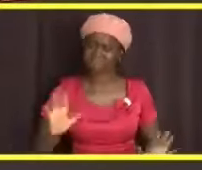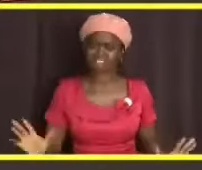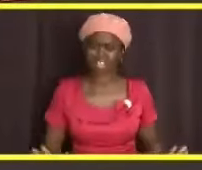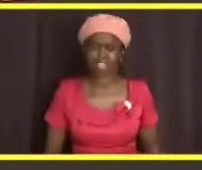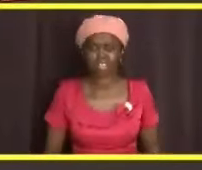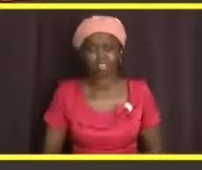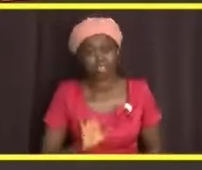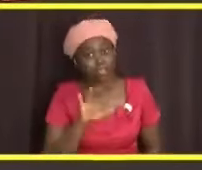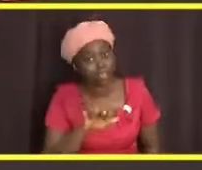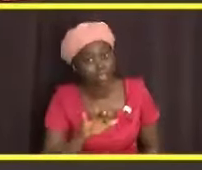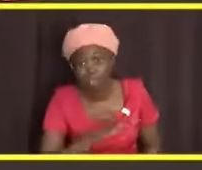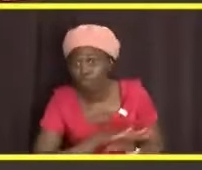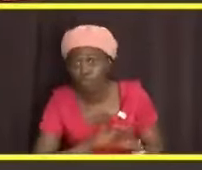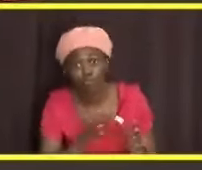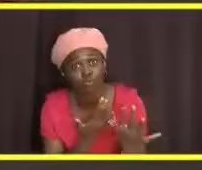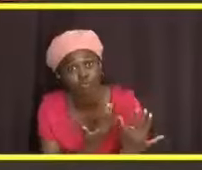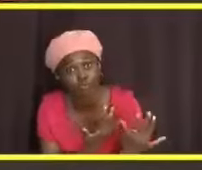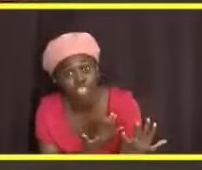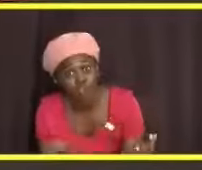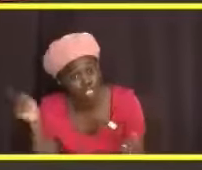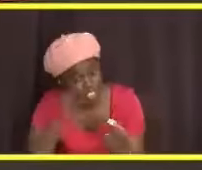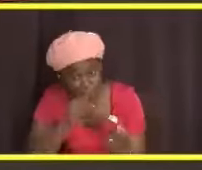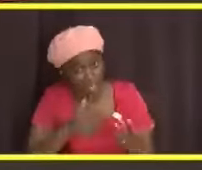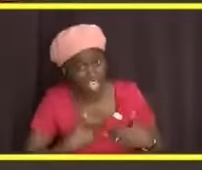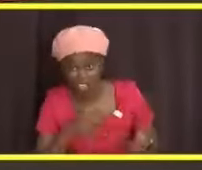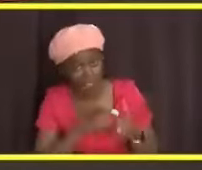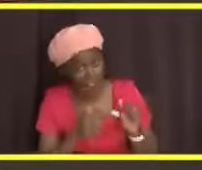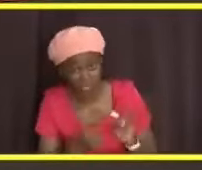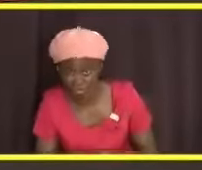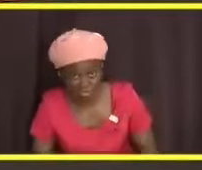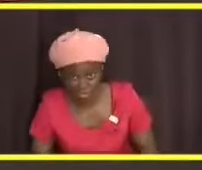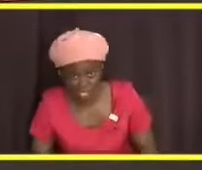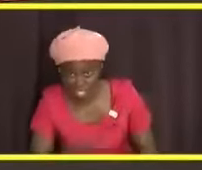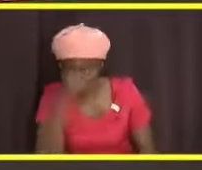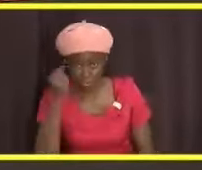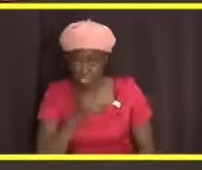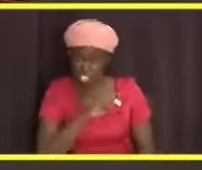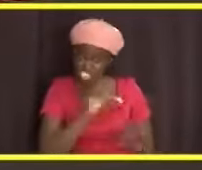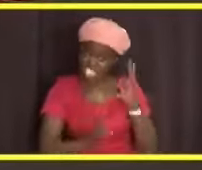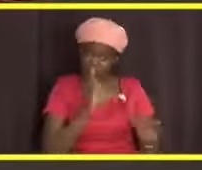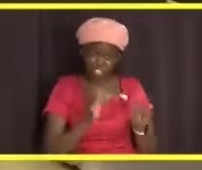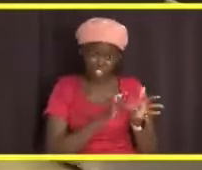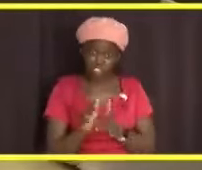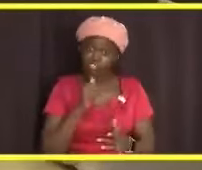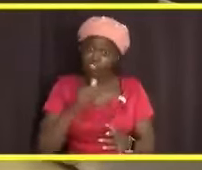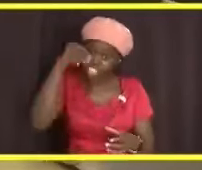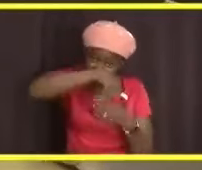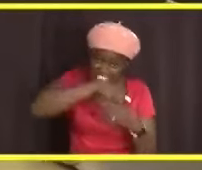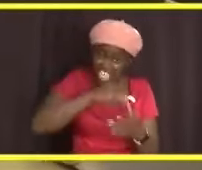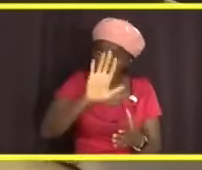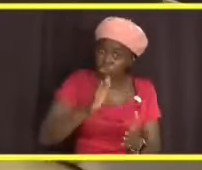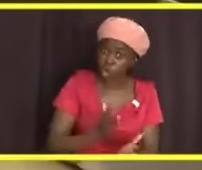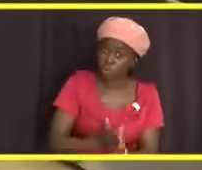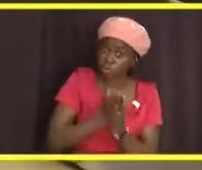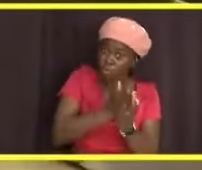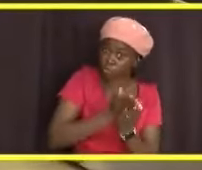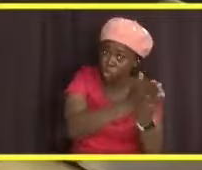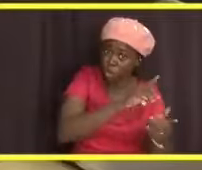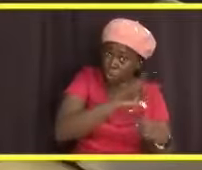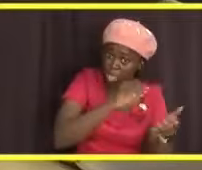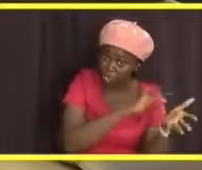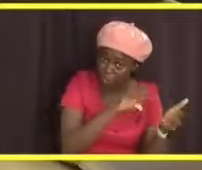have a crisis. Because if God is not in your boat when the crisis comes, the boat will